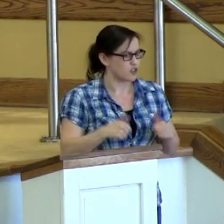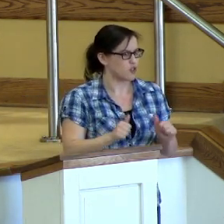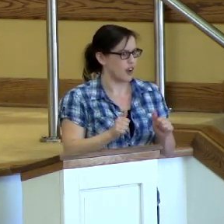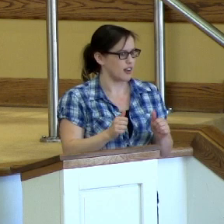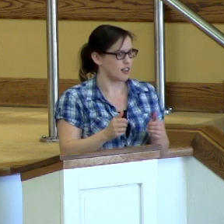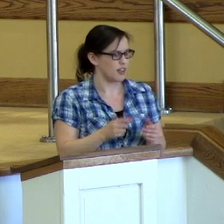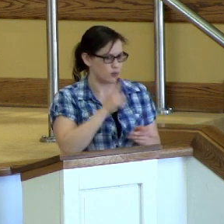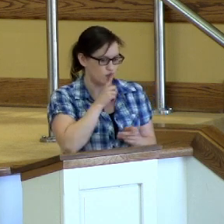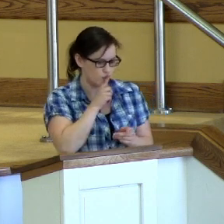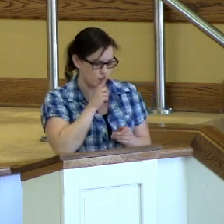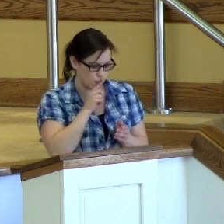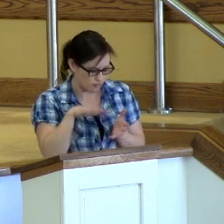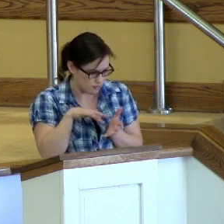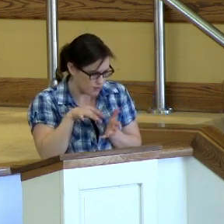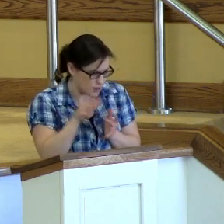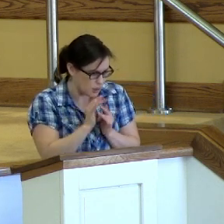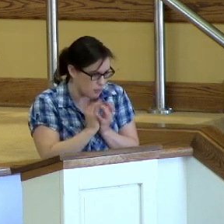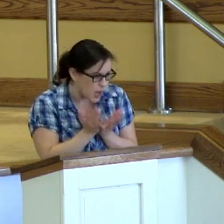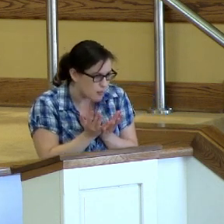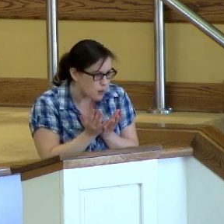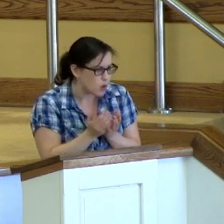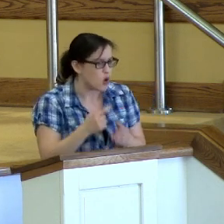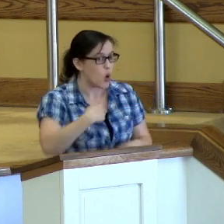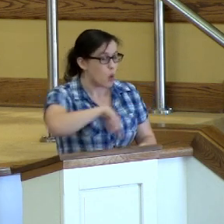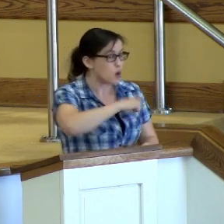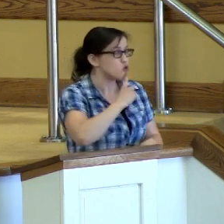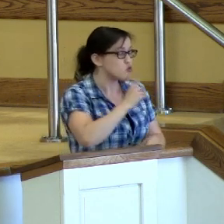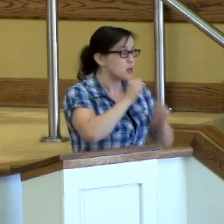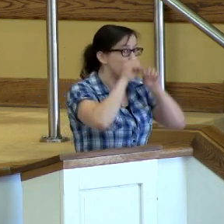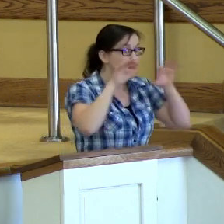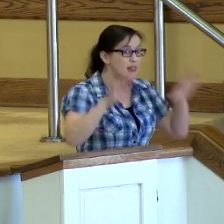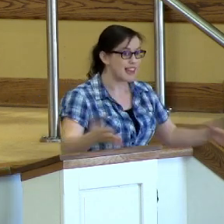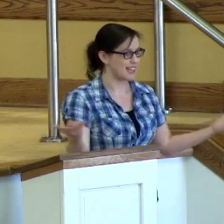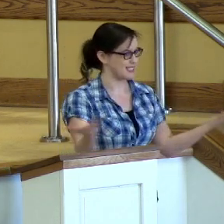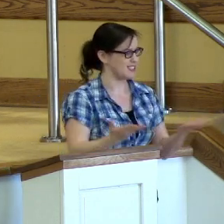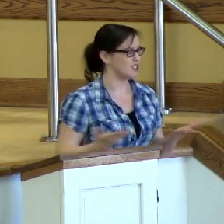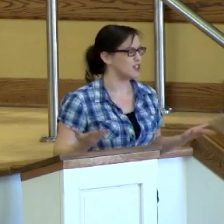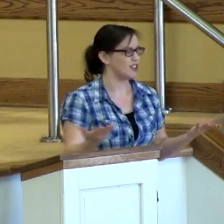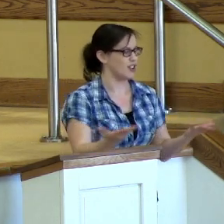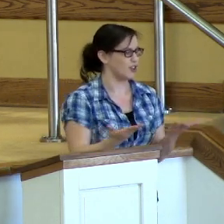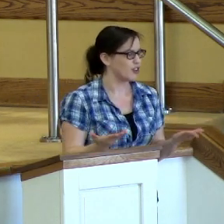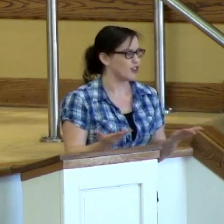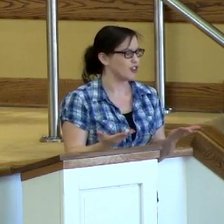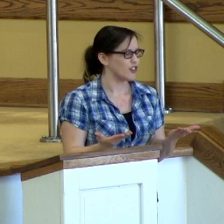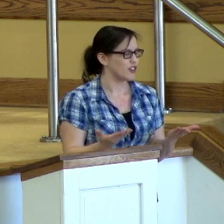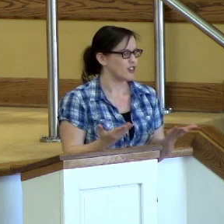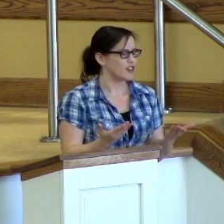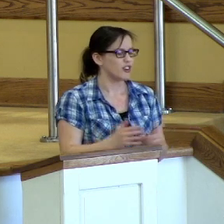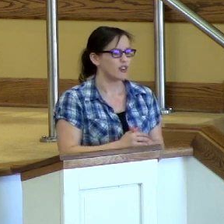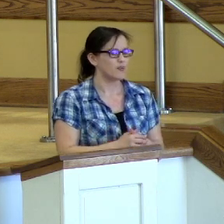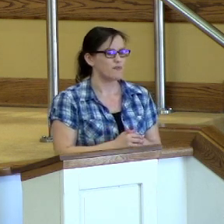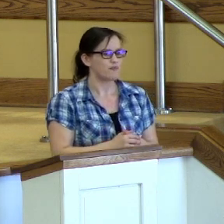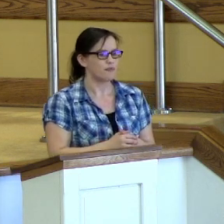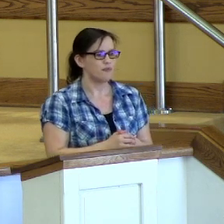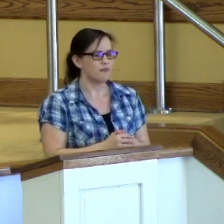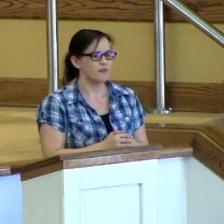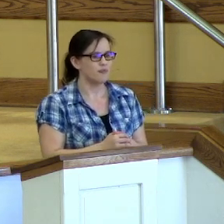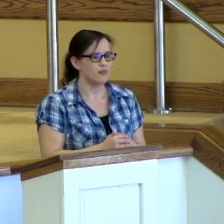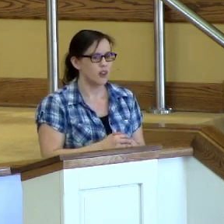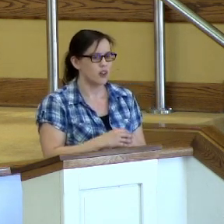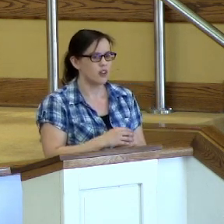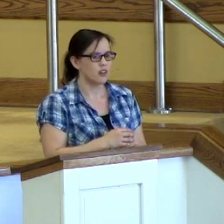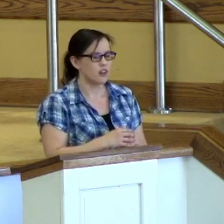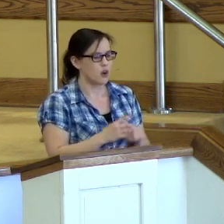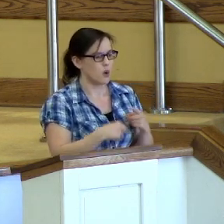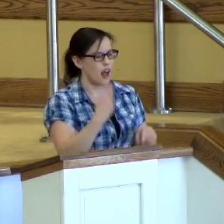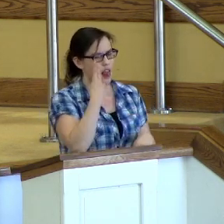all out, and yet God just, he's so good. He's so good. He threads us through so many times, so many things. When I look back and things, situations